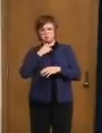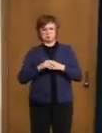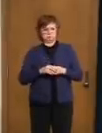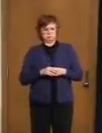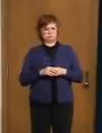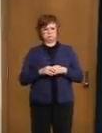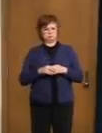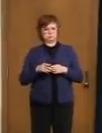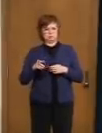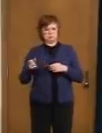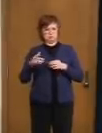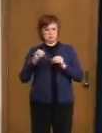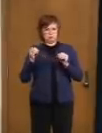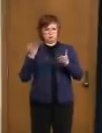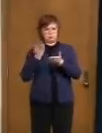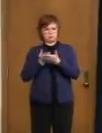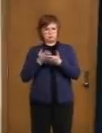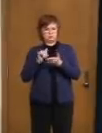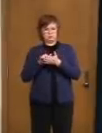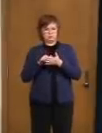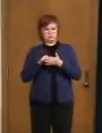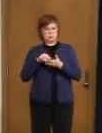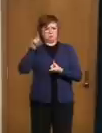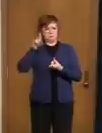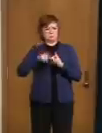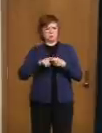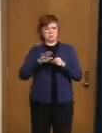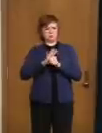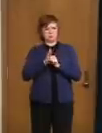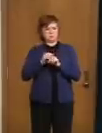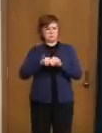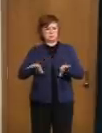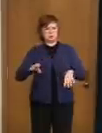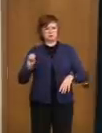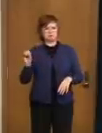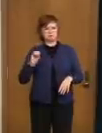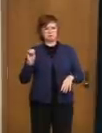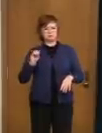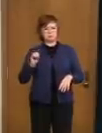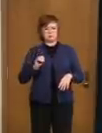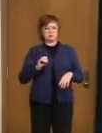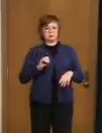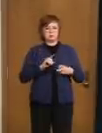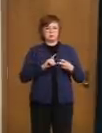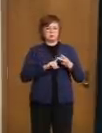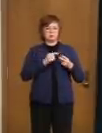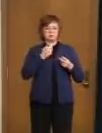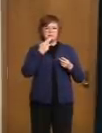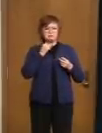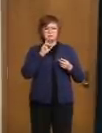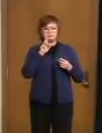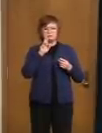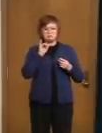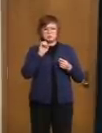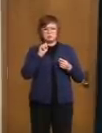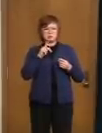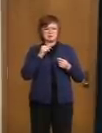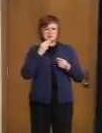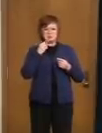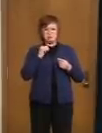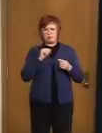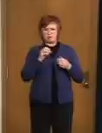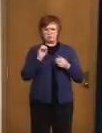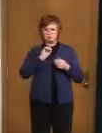stay in that for 6 weeks, 12 weeks, you can't, get extremely low levels of transmission, but then that has its